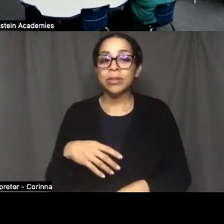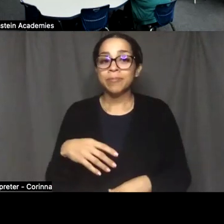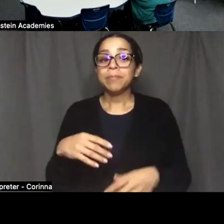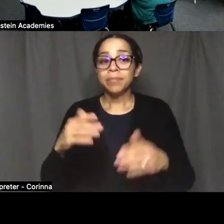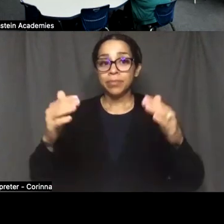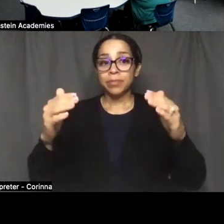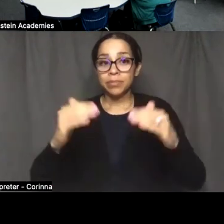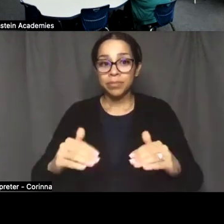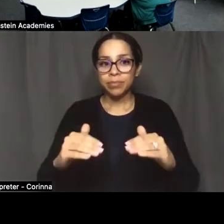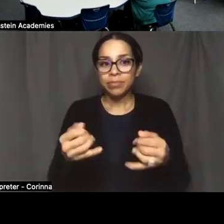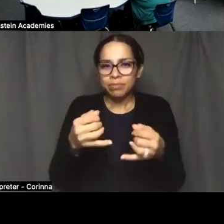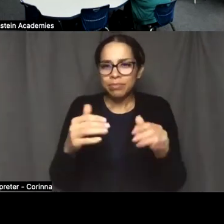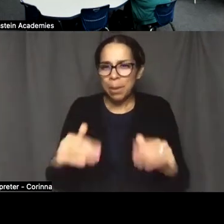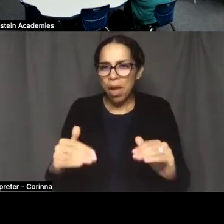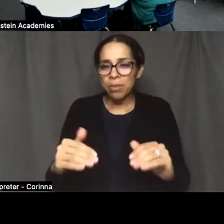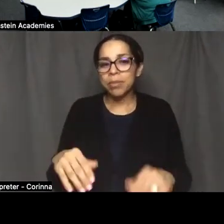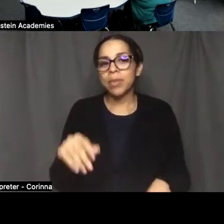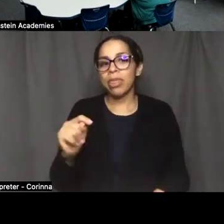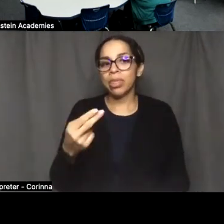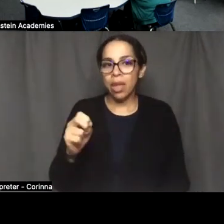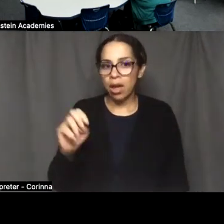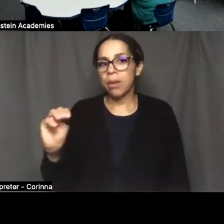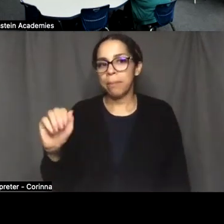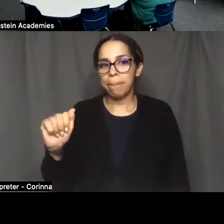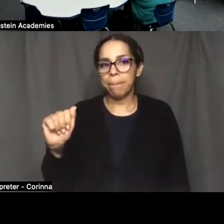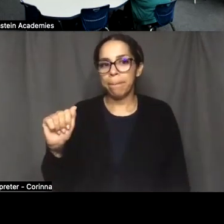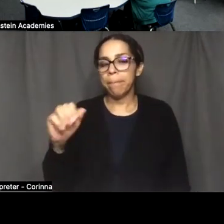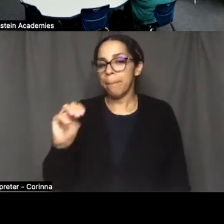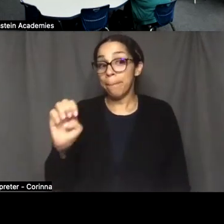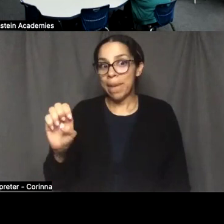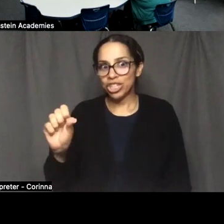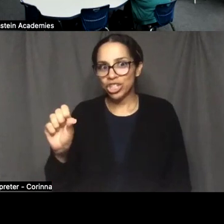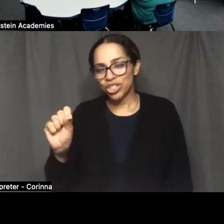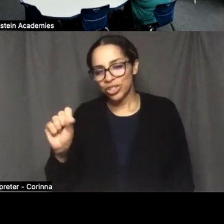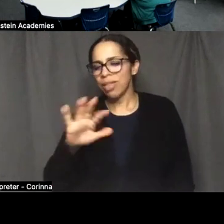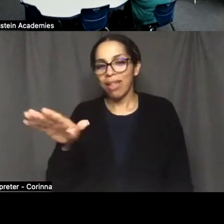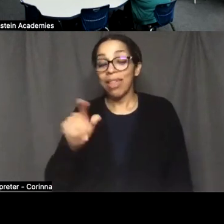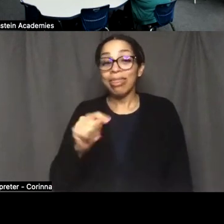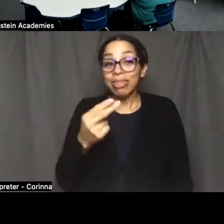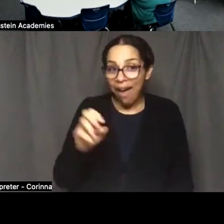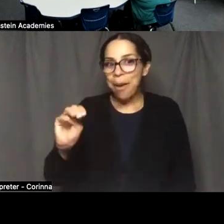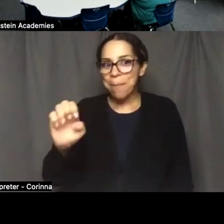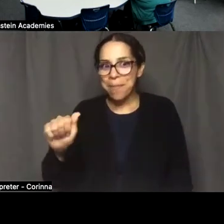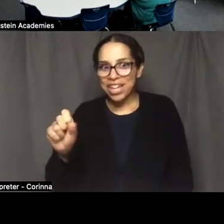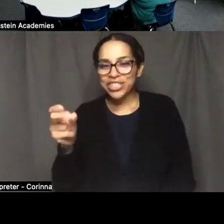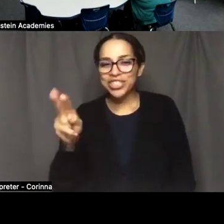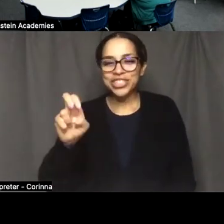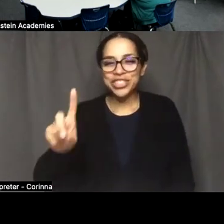TheMeasuredMom.com is a really great website that has also a ton of great ideas and activities for kids.